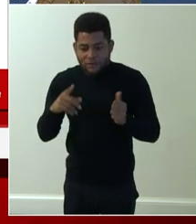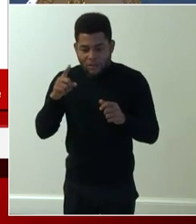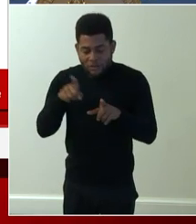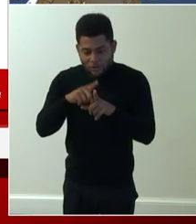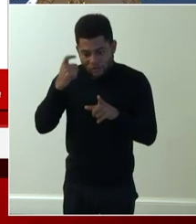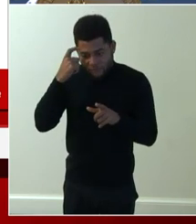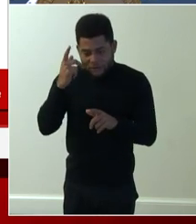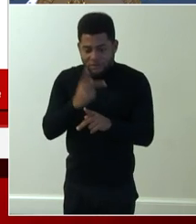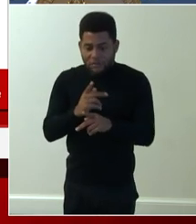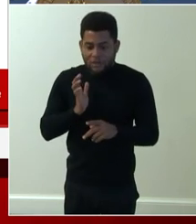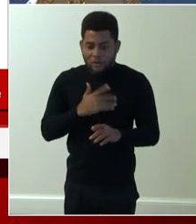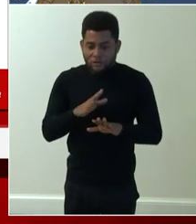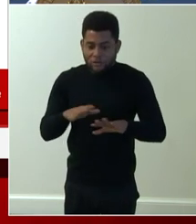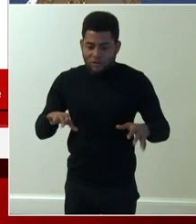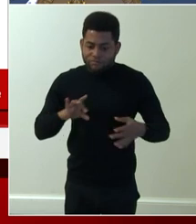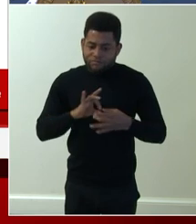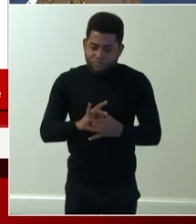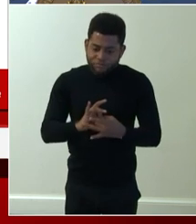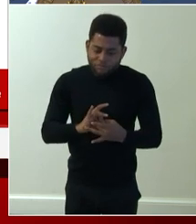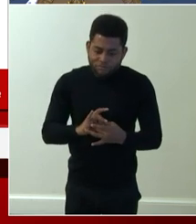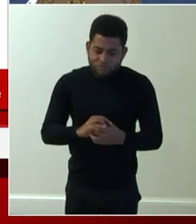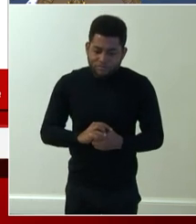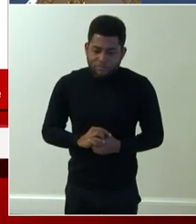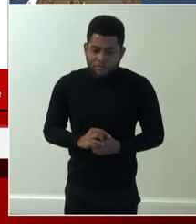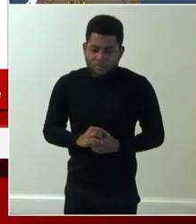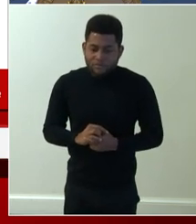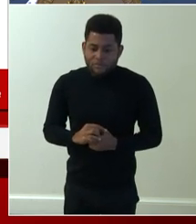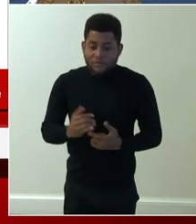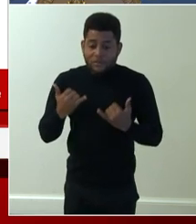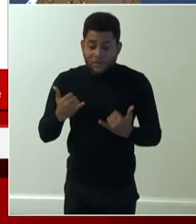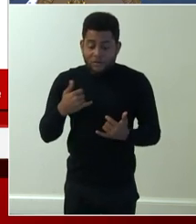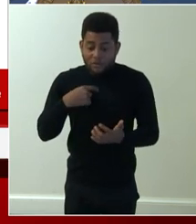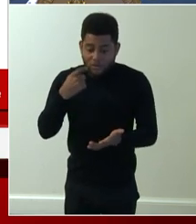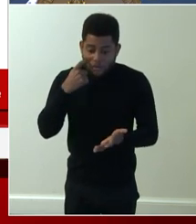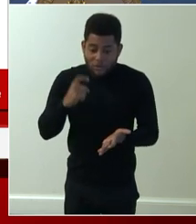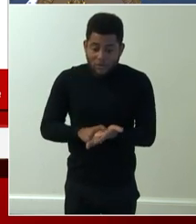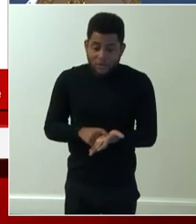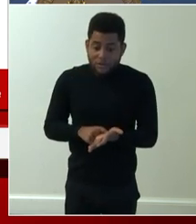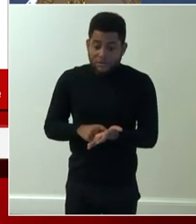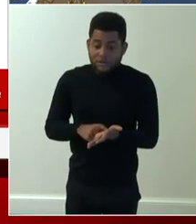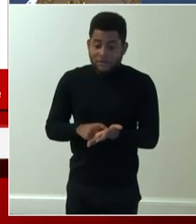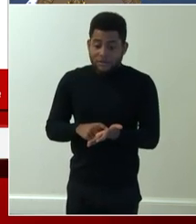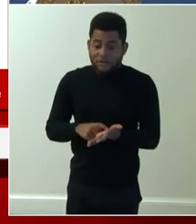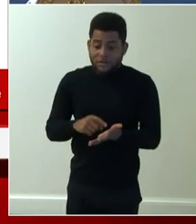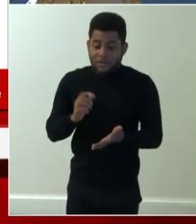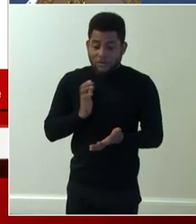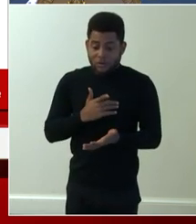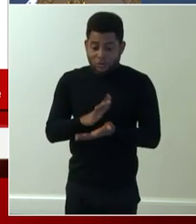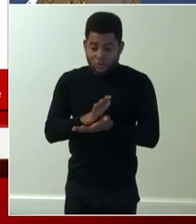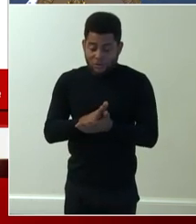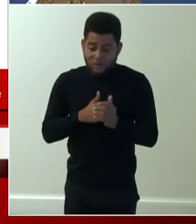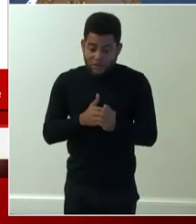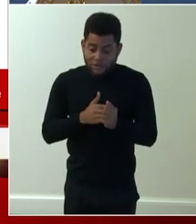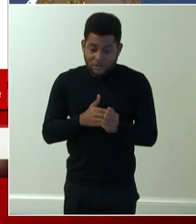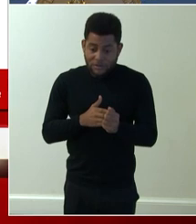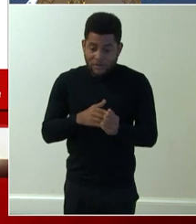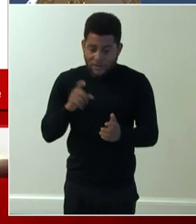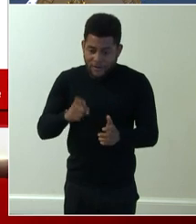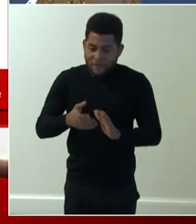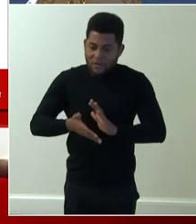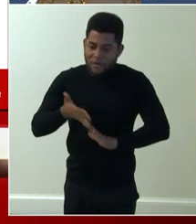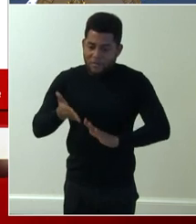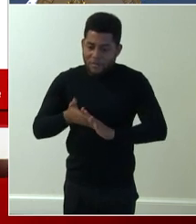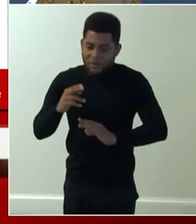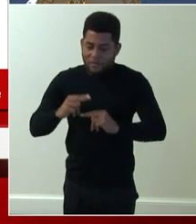children connected. Having said that, we recognize that our school leaders have to operate the